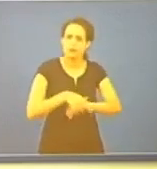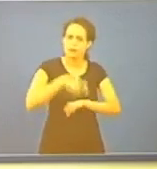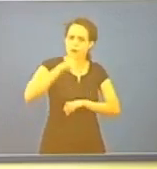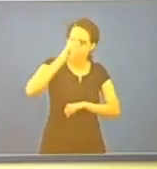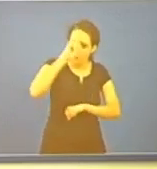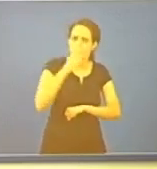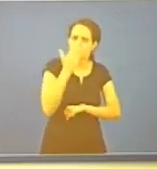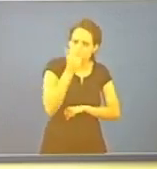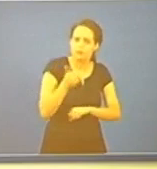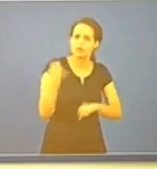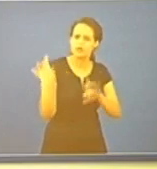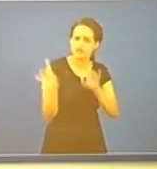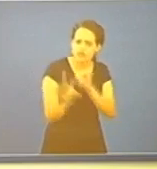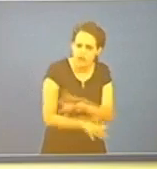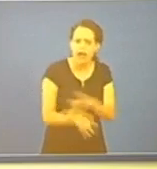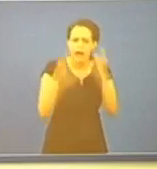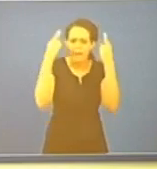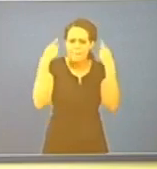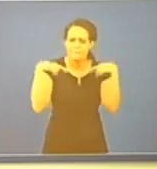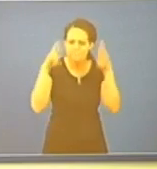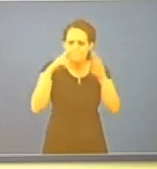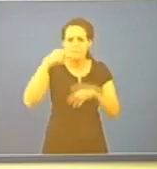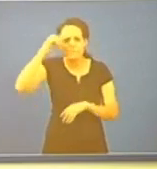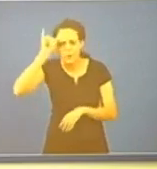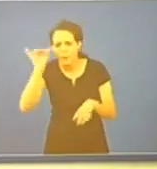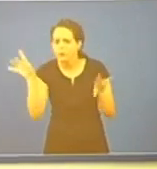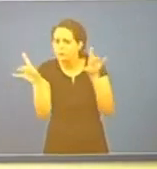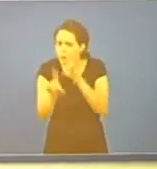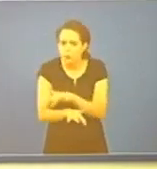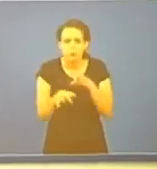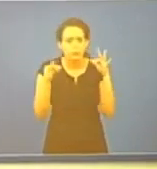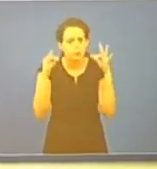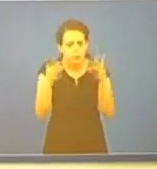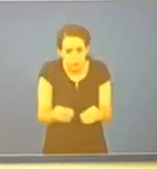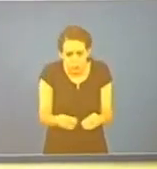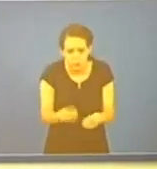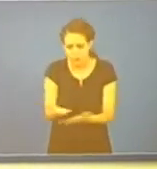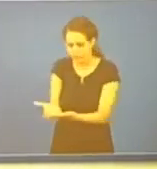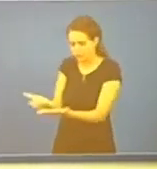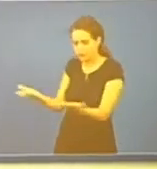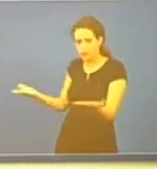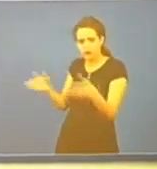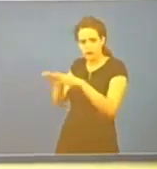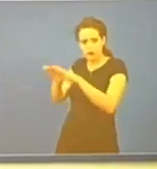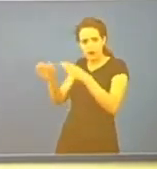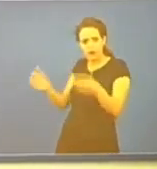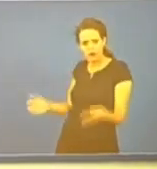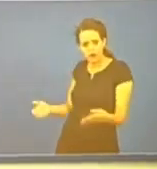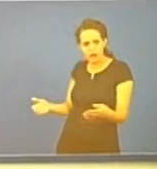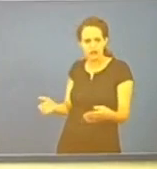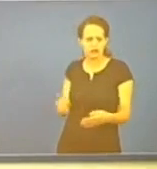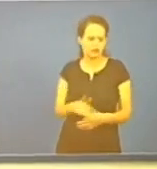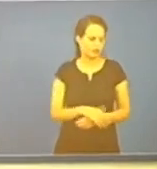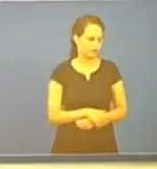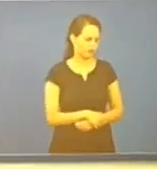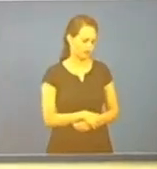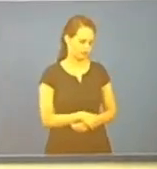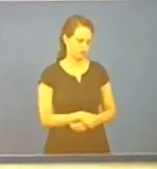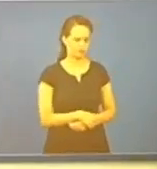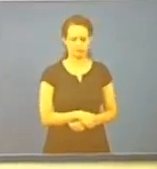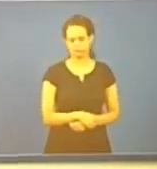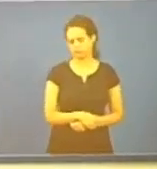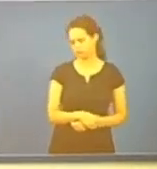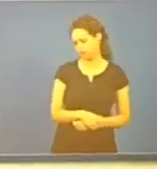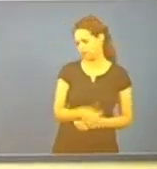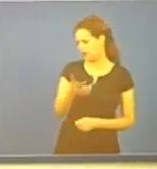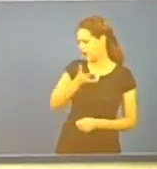cattle are killed, and all things are ready. Come to the wedding.' But they made light of it and